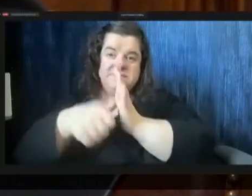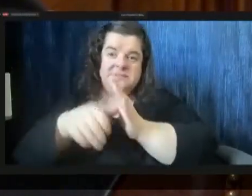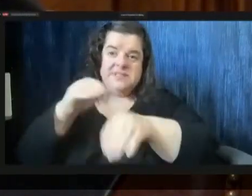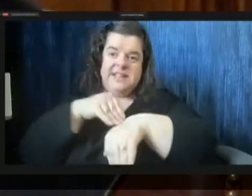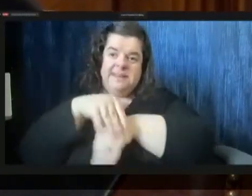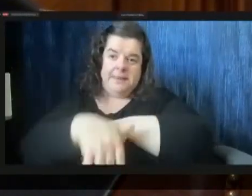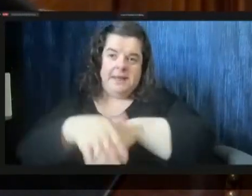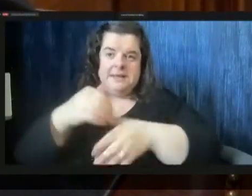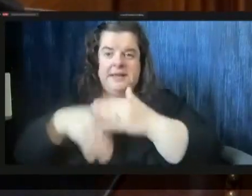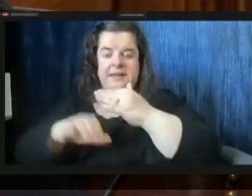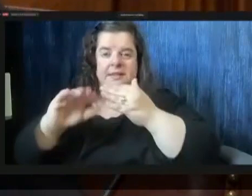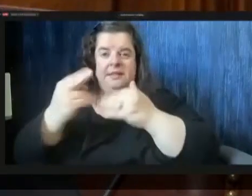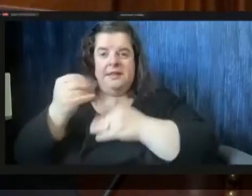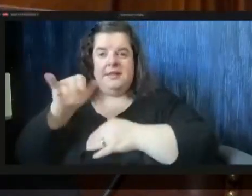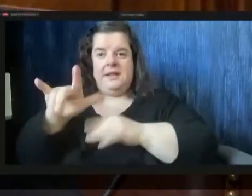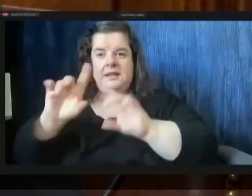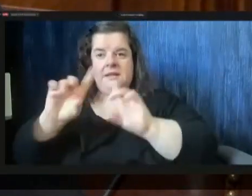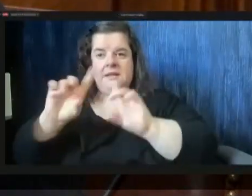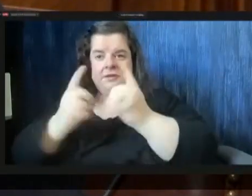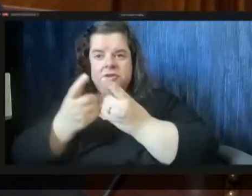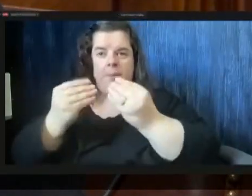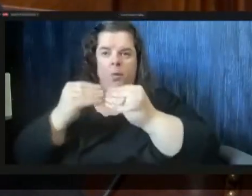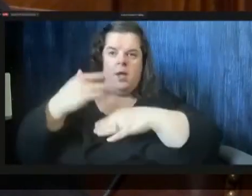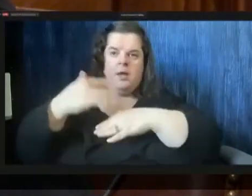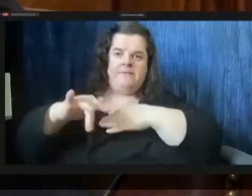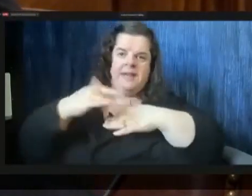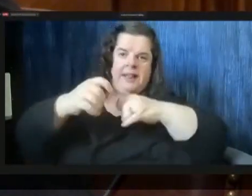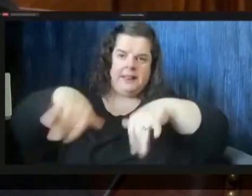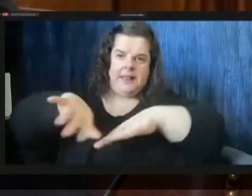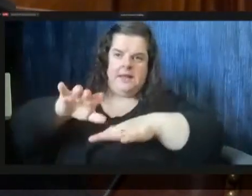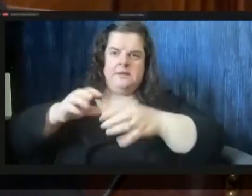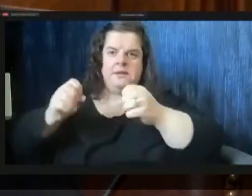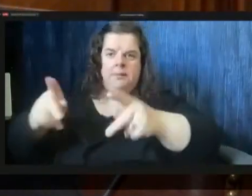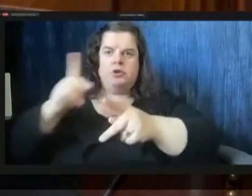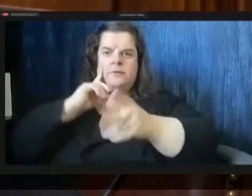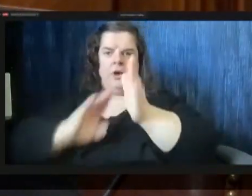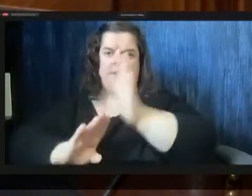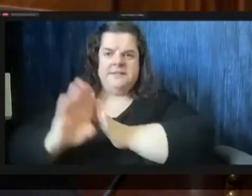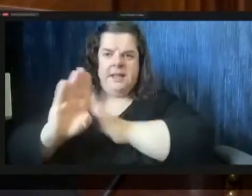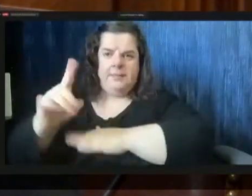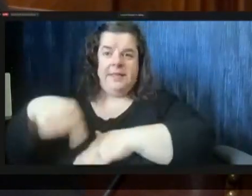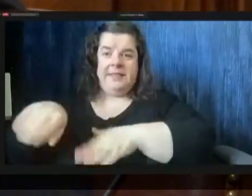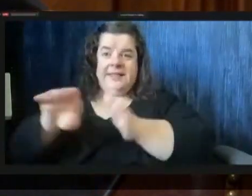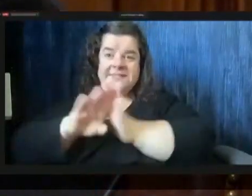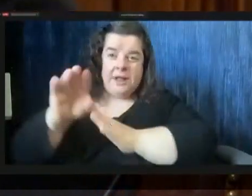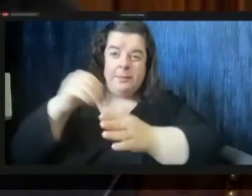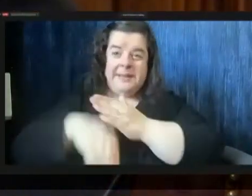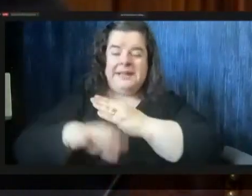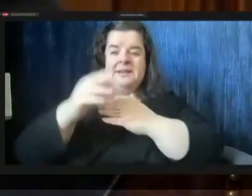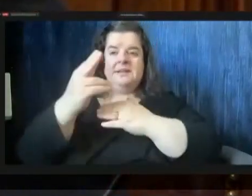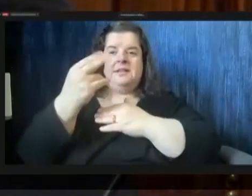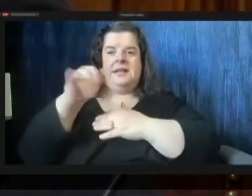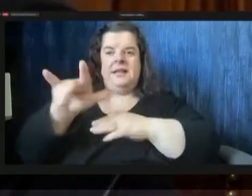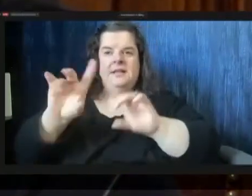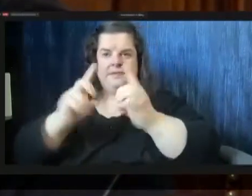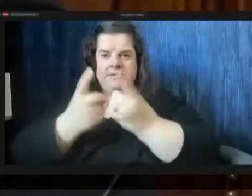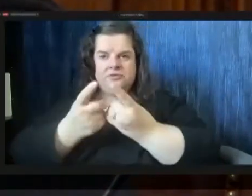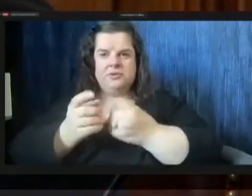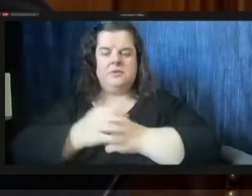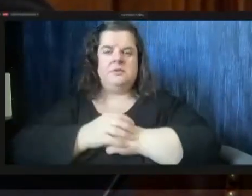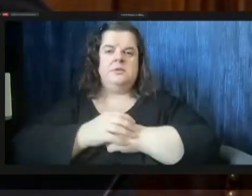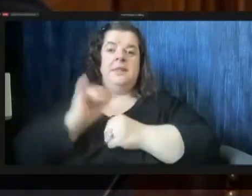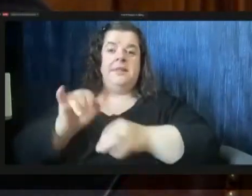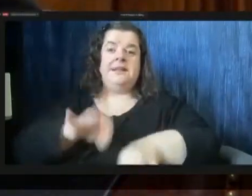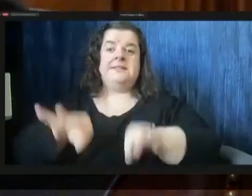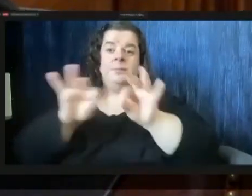District because there's more vacant land and opportunity to develop in neighborhoods like the Hill District, right? Mm-hmm. So it's important in